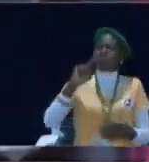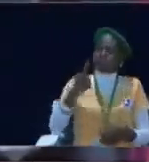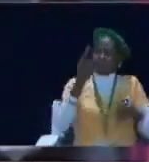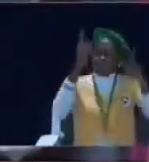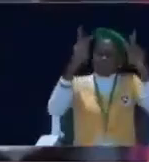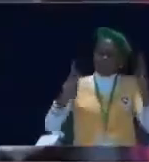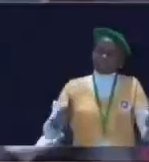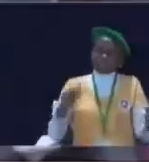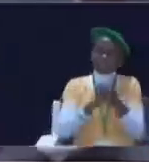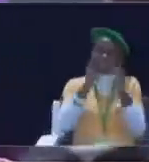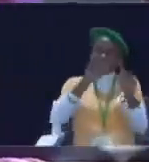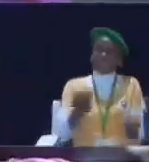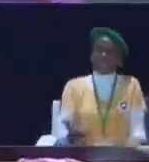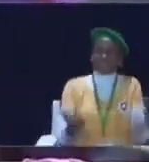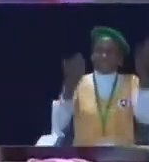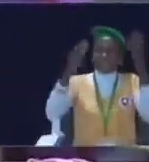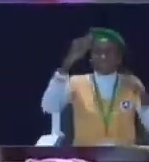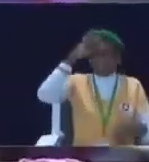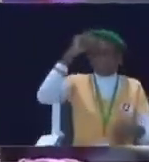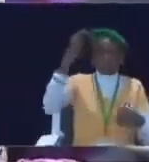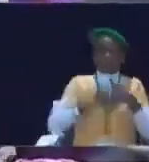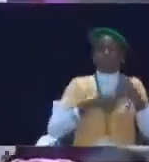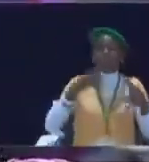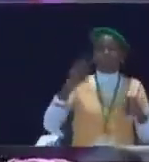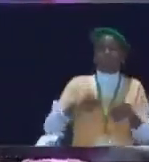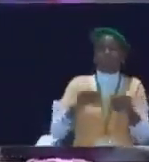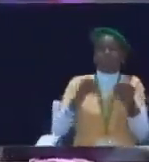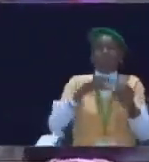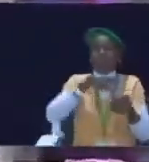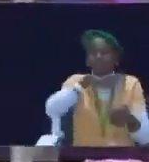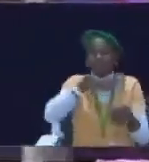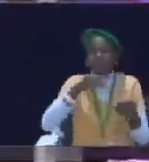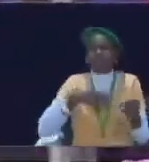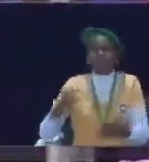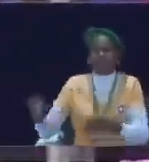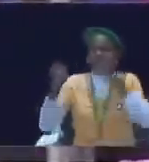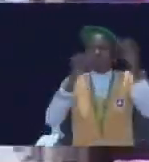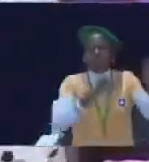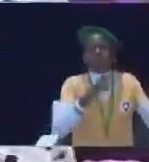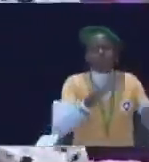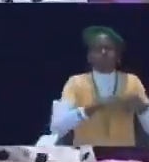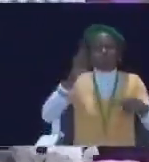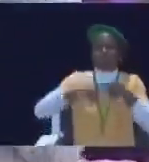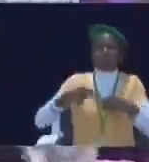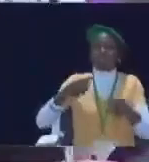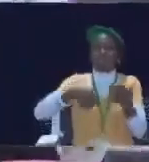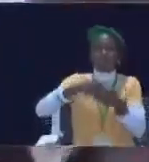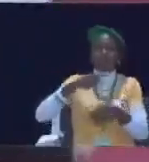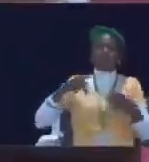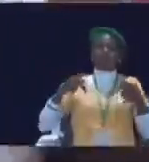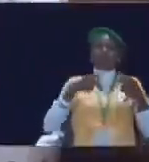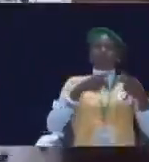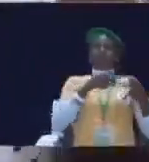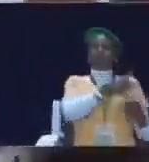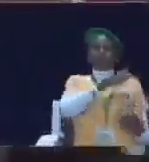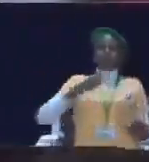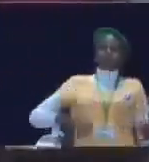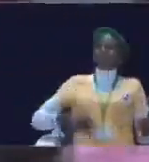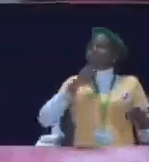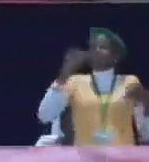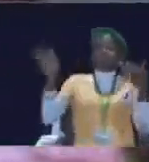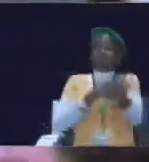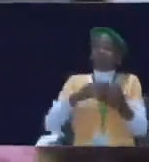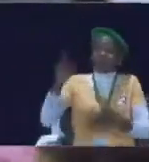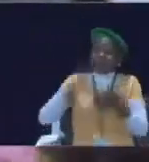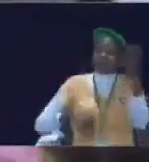person that can raise a man from a dunghill and place him to sit among princes. See, it doesn't matter